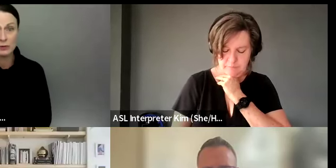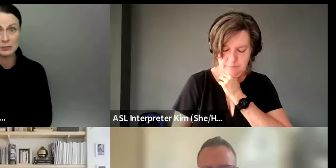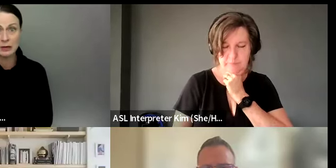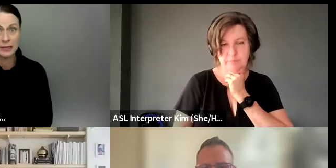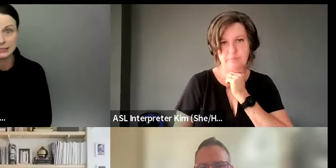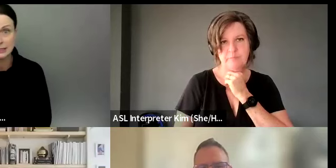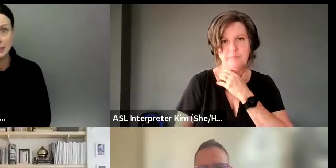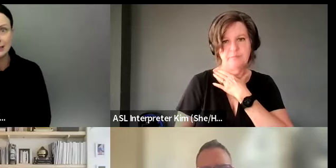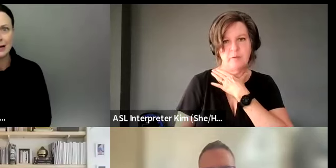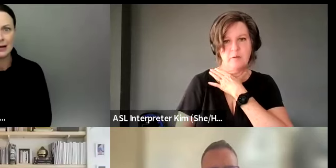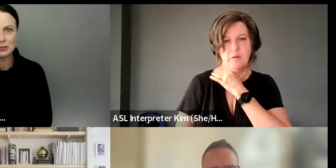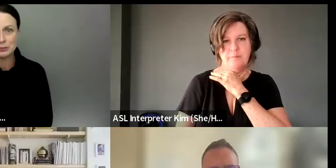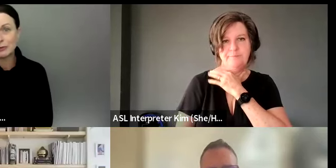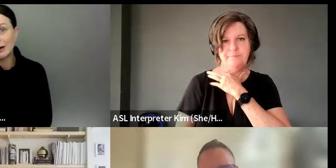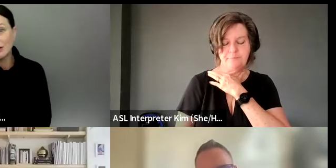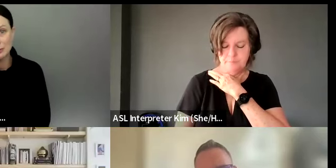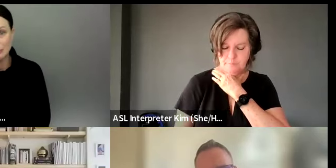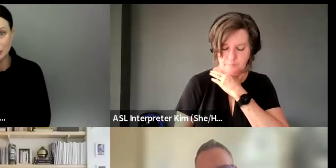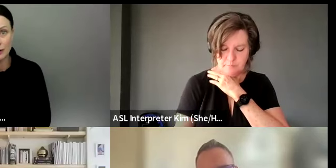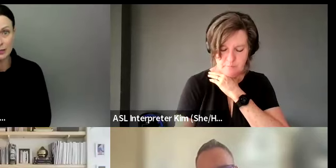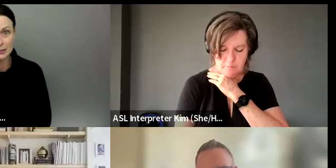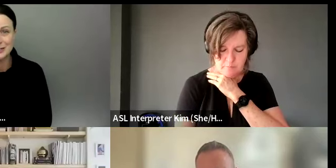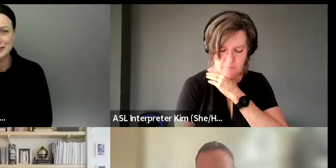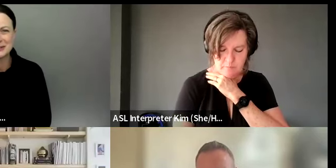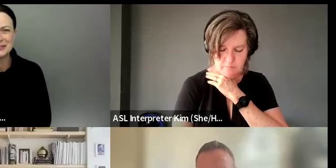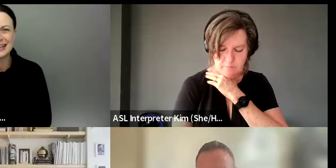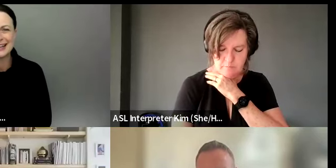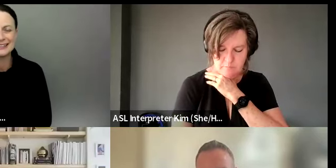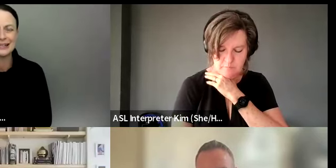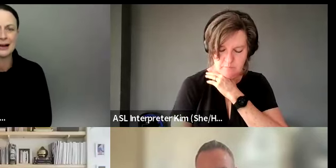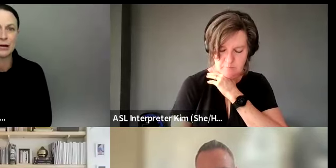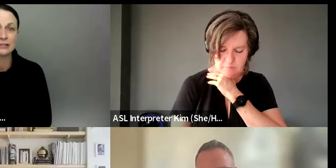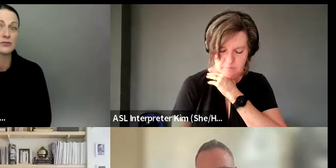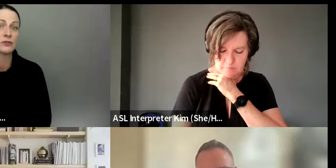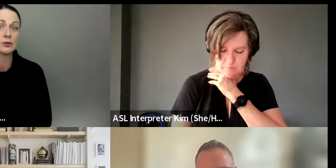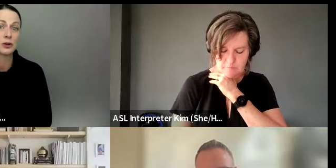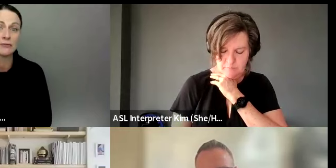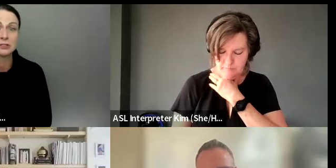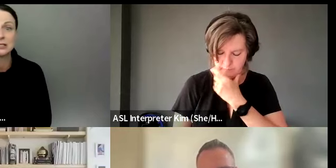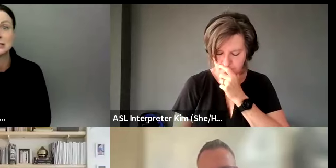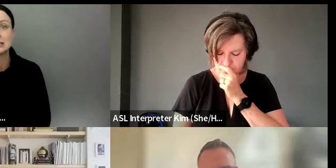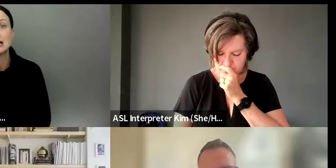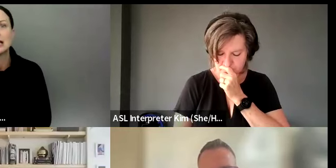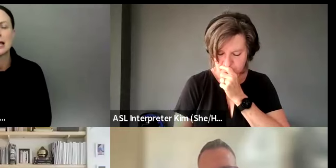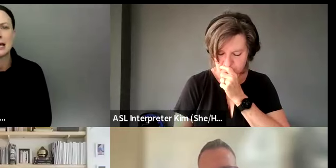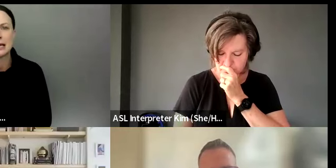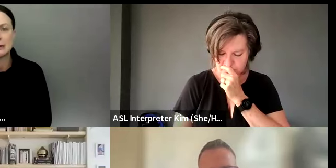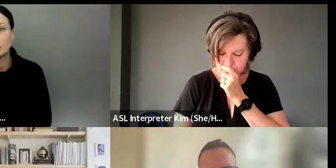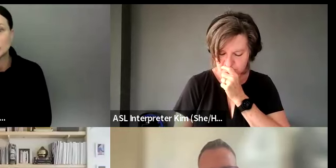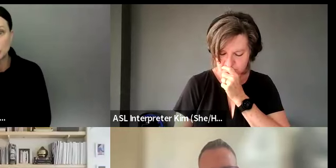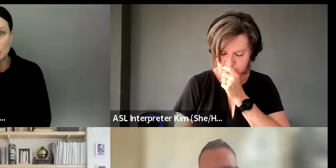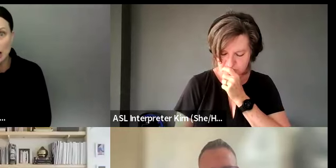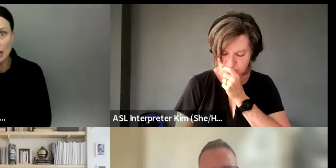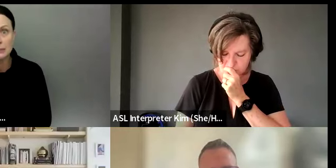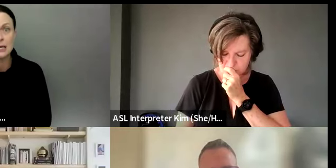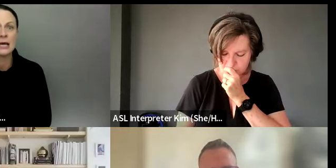be a wonderful experience to also improve our presentation skills and practice for future conferences and